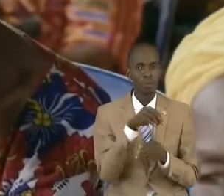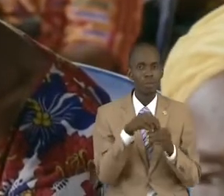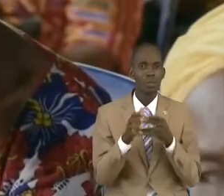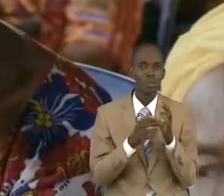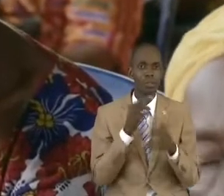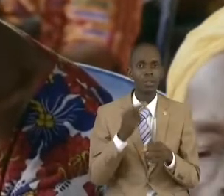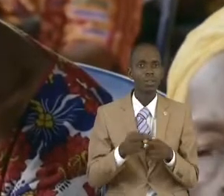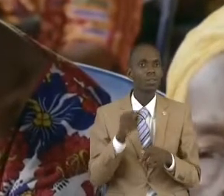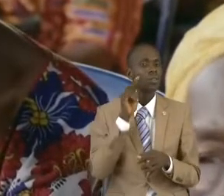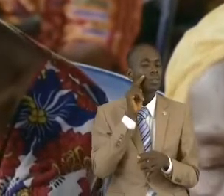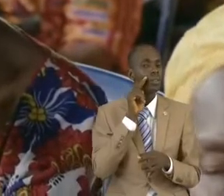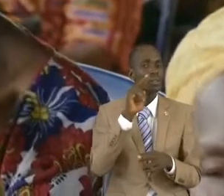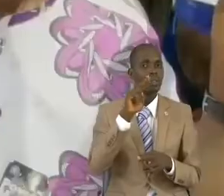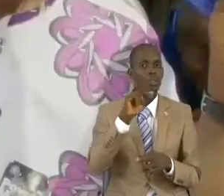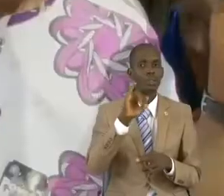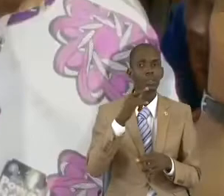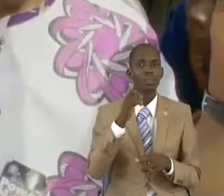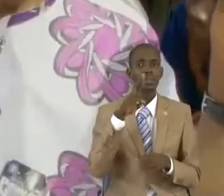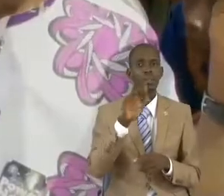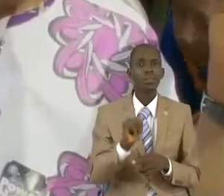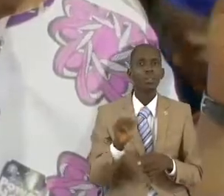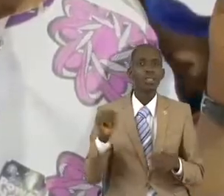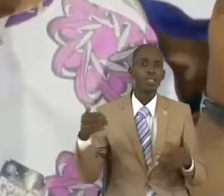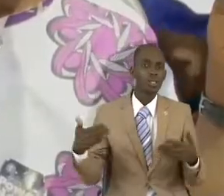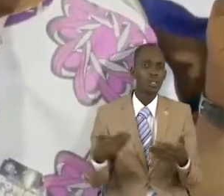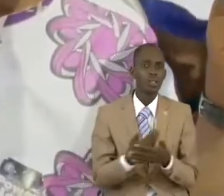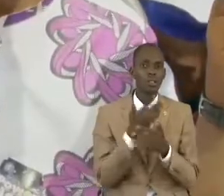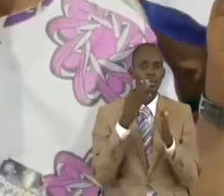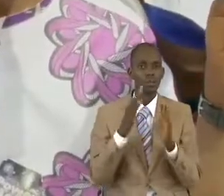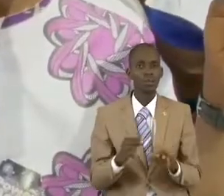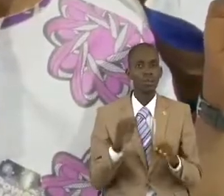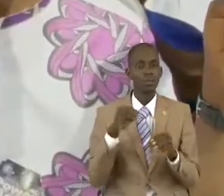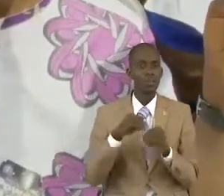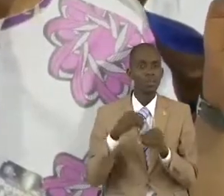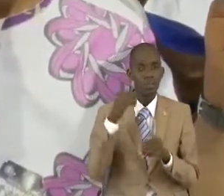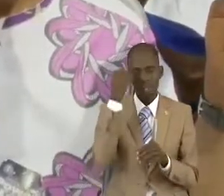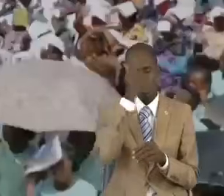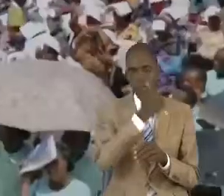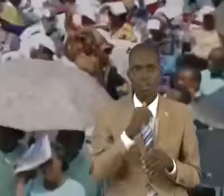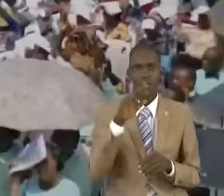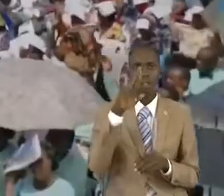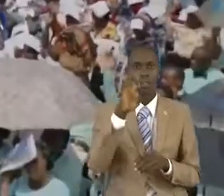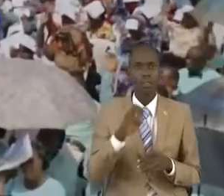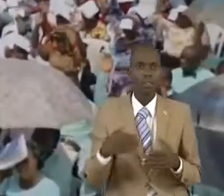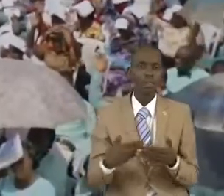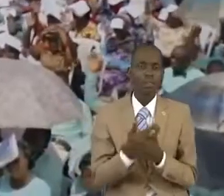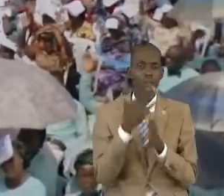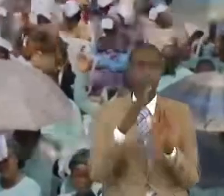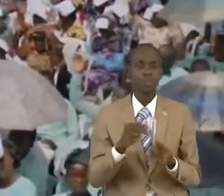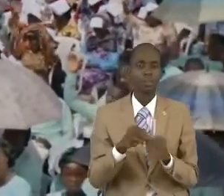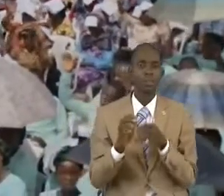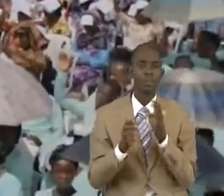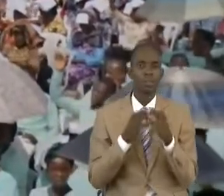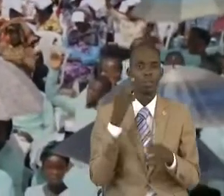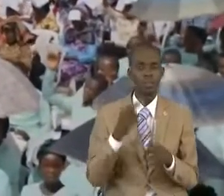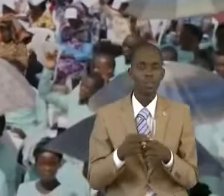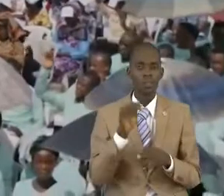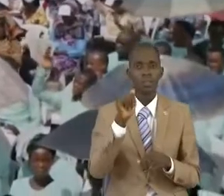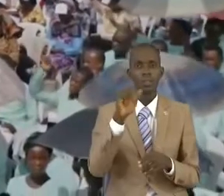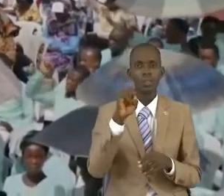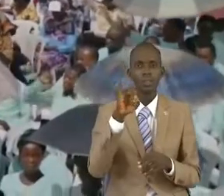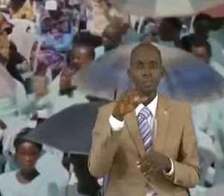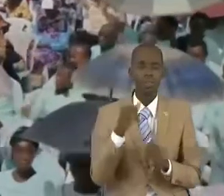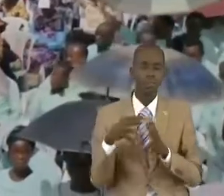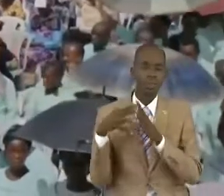Nigeria, a renewal. Africa, a renewal. Asia, America,